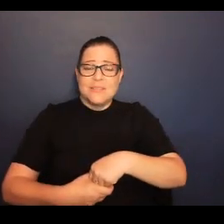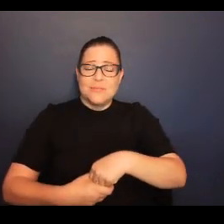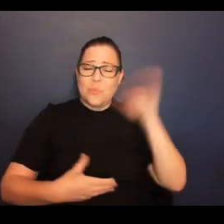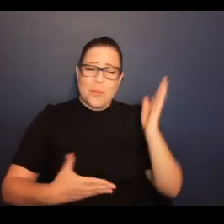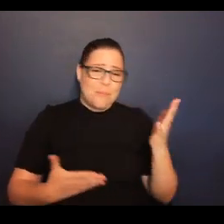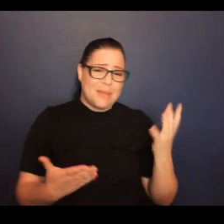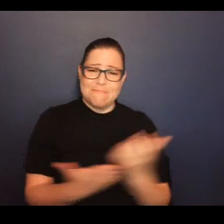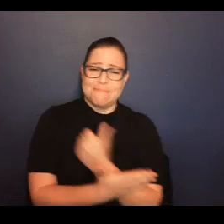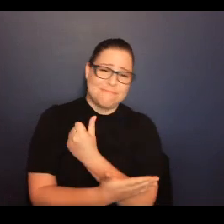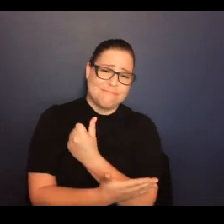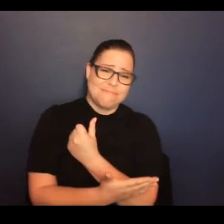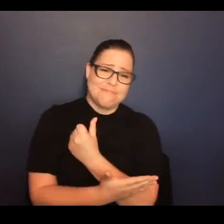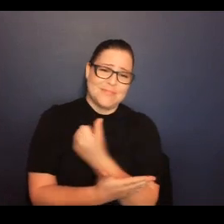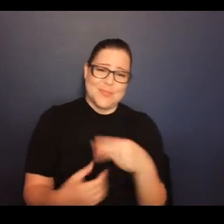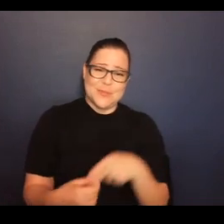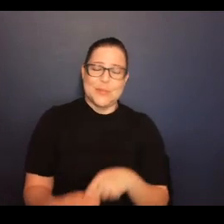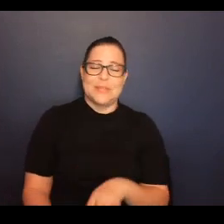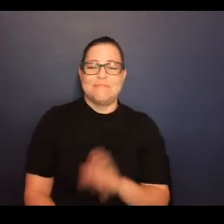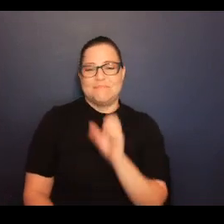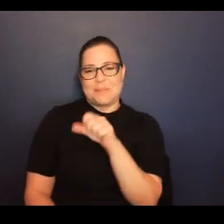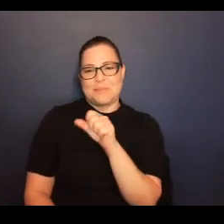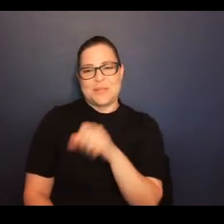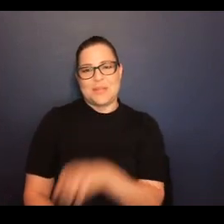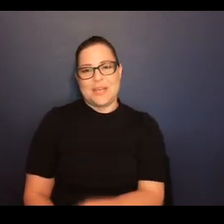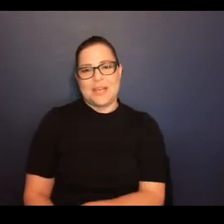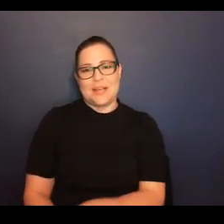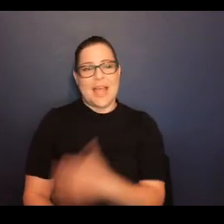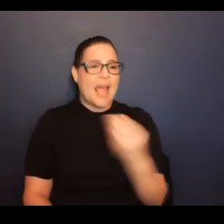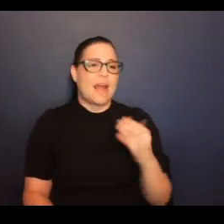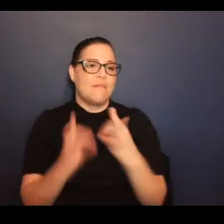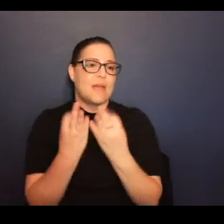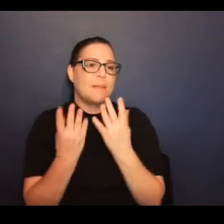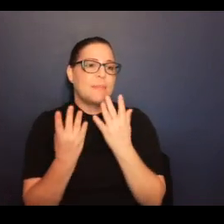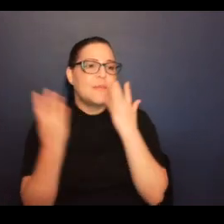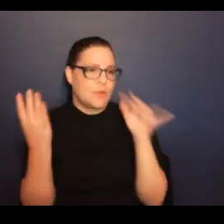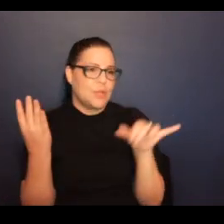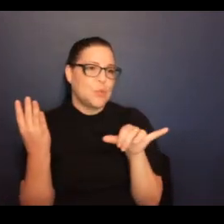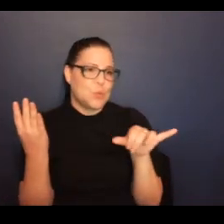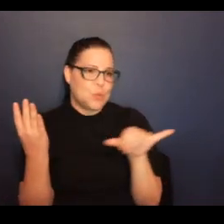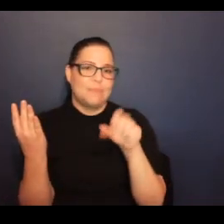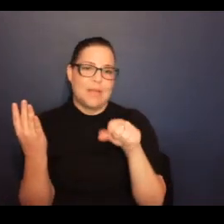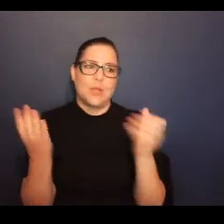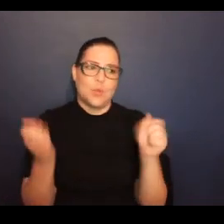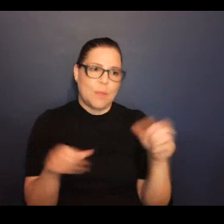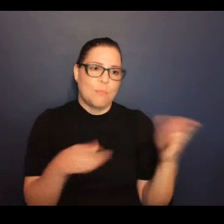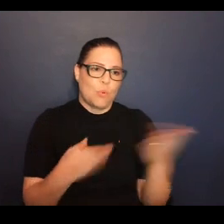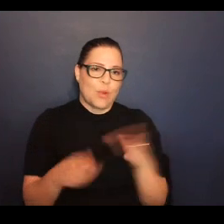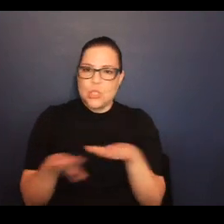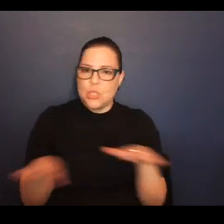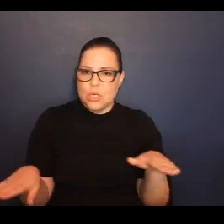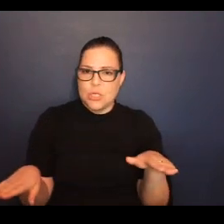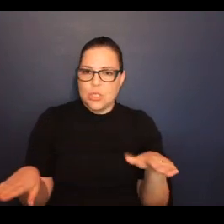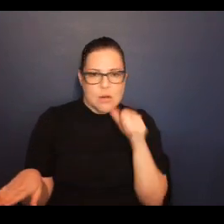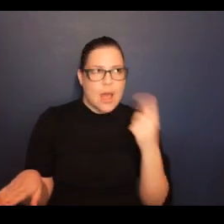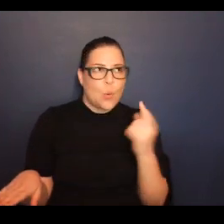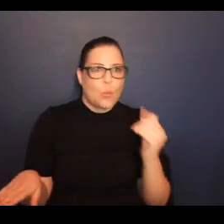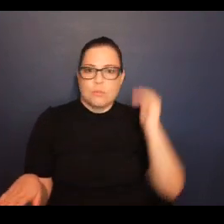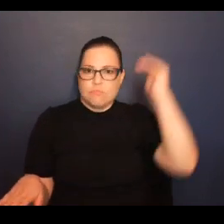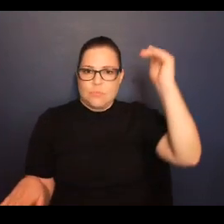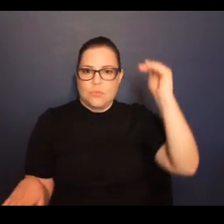opportunity to do so. Absolutely. And it's family friendly too. It is. Yeah, you can bring kids and stuff, so it's open to